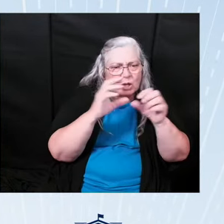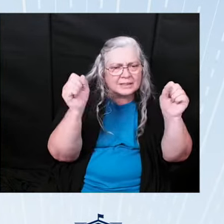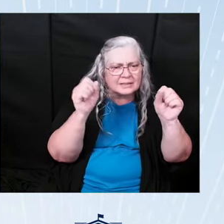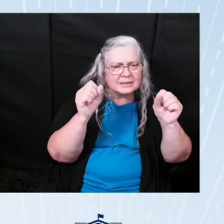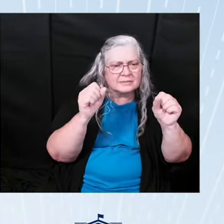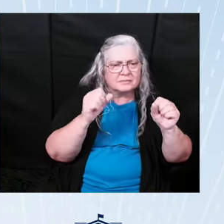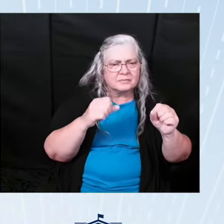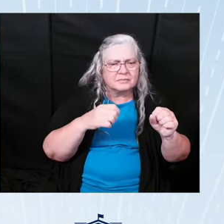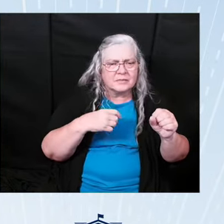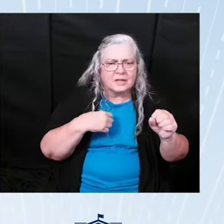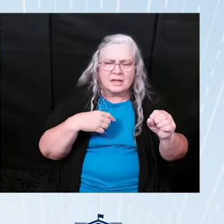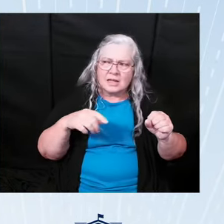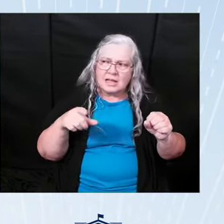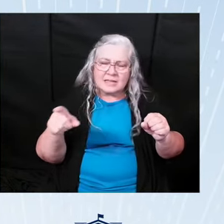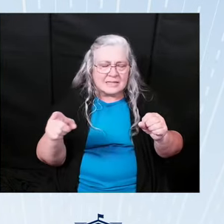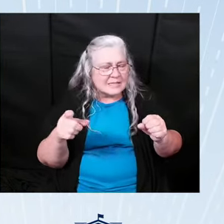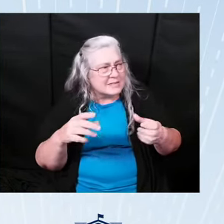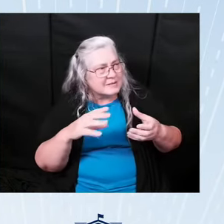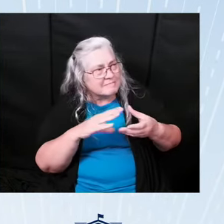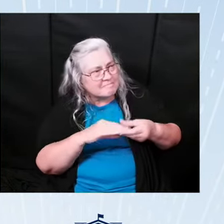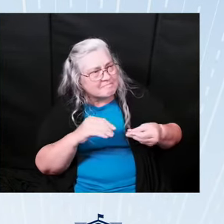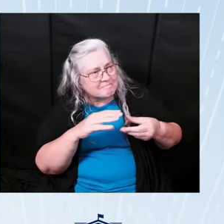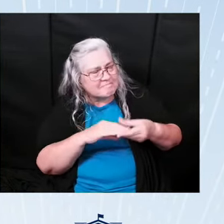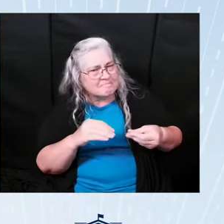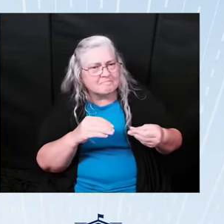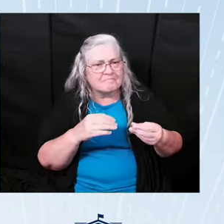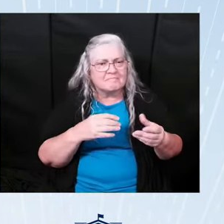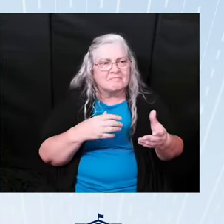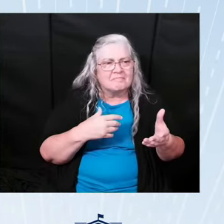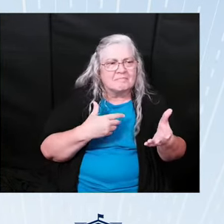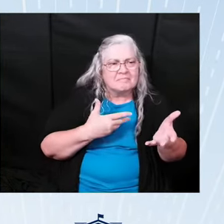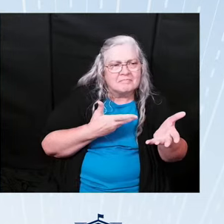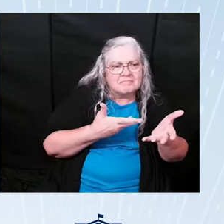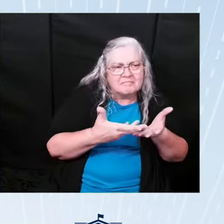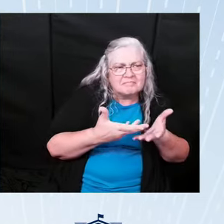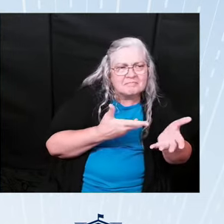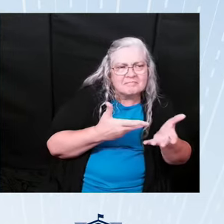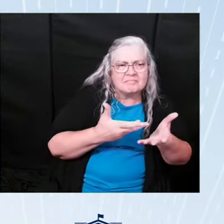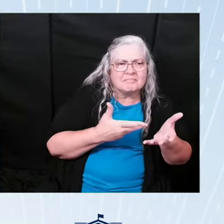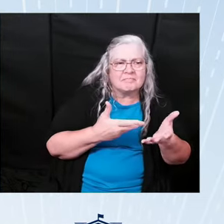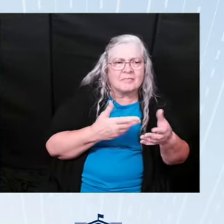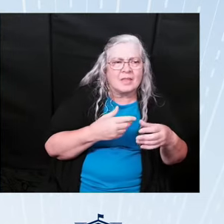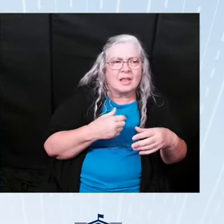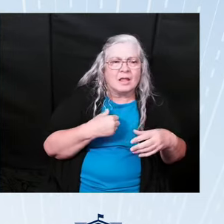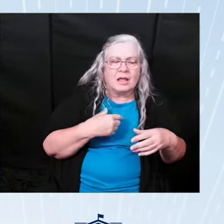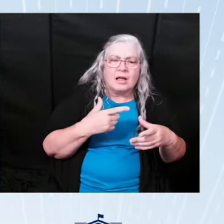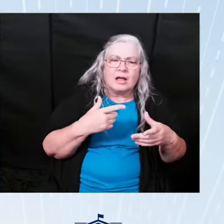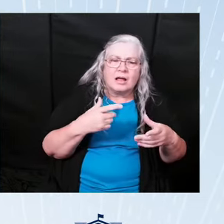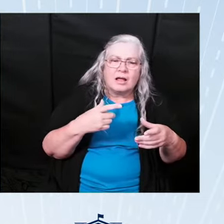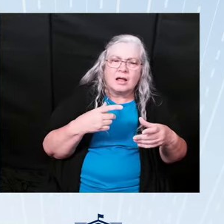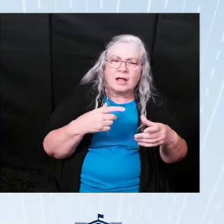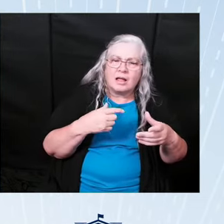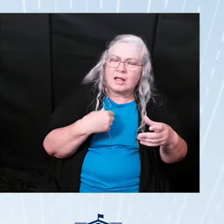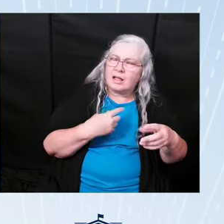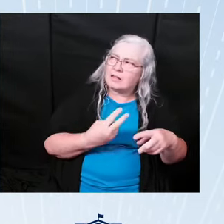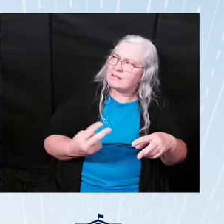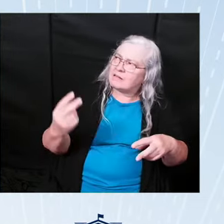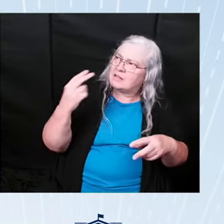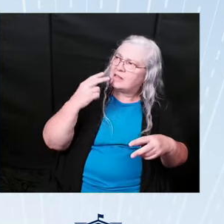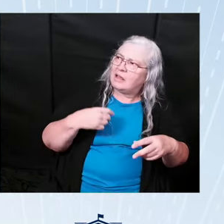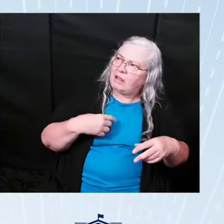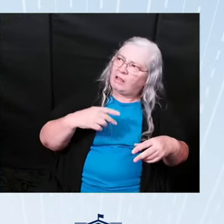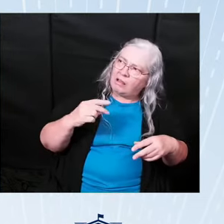This cannot be an exercise of rhetoric. This has to be an exercise measured in